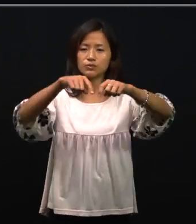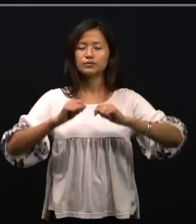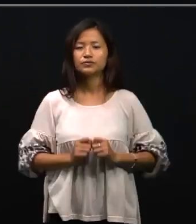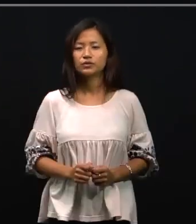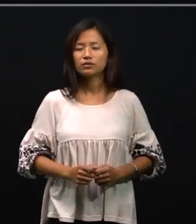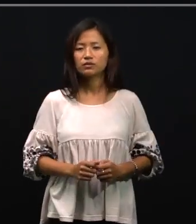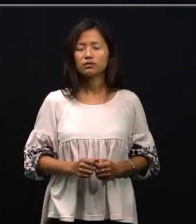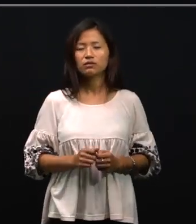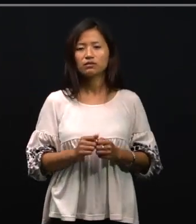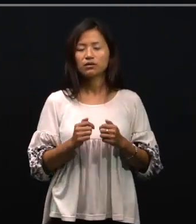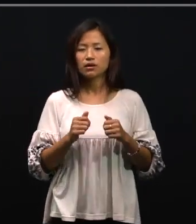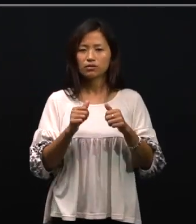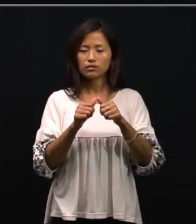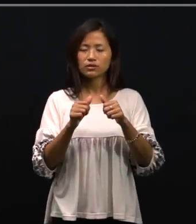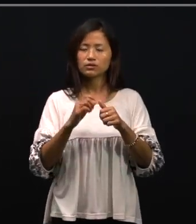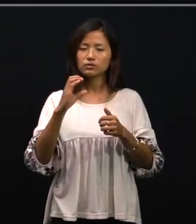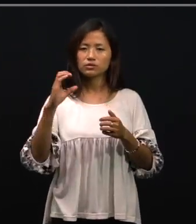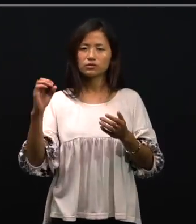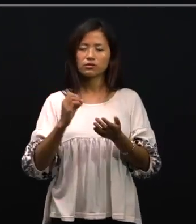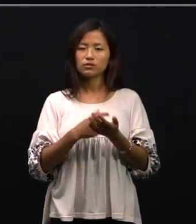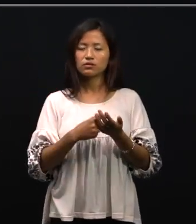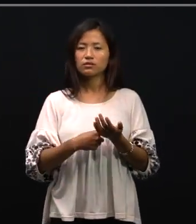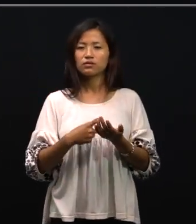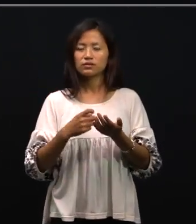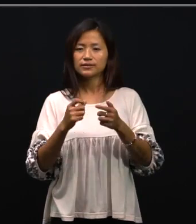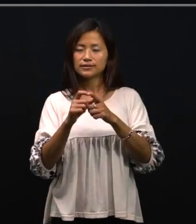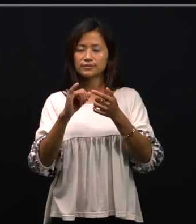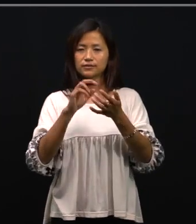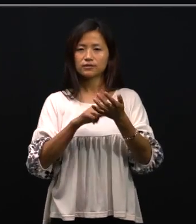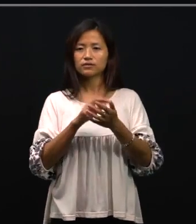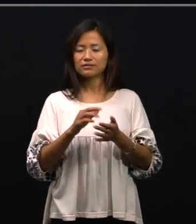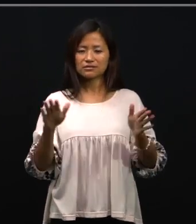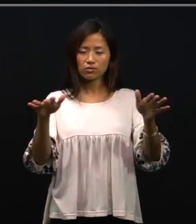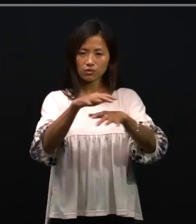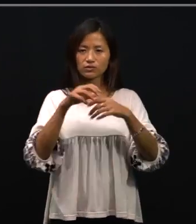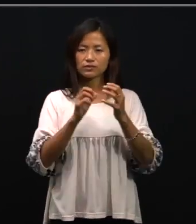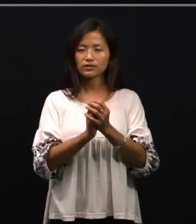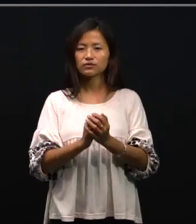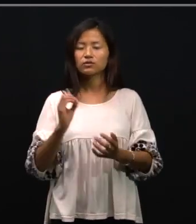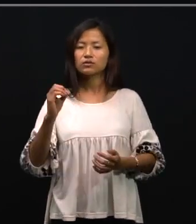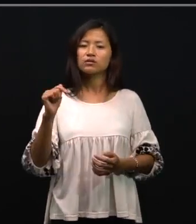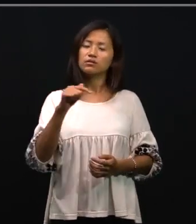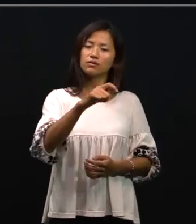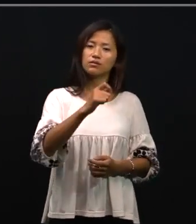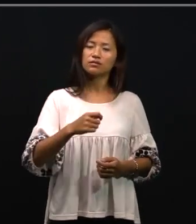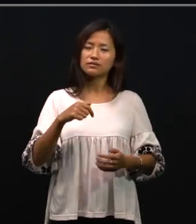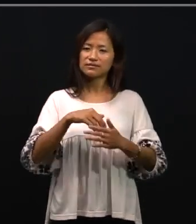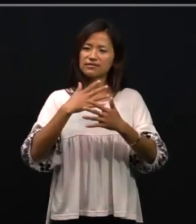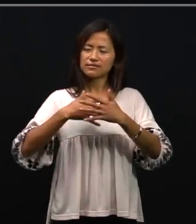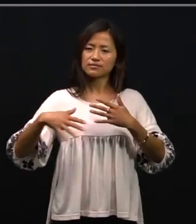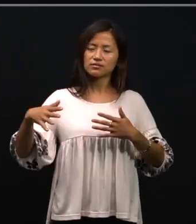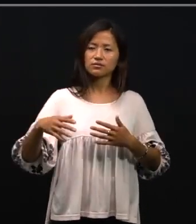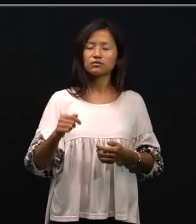the subjects. So accordingly, living organisms are classified, and all the organisms that are in existence